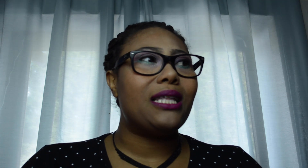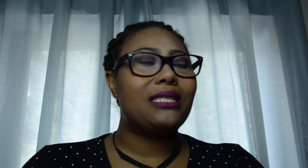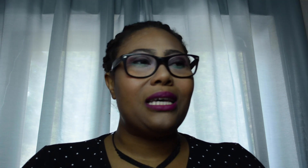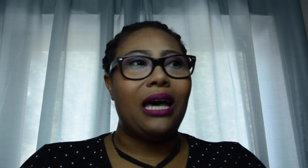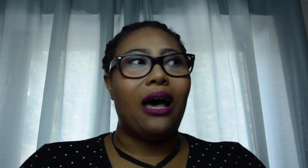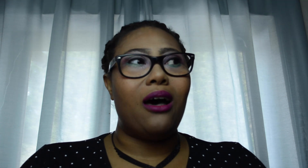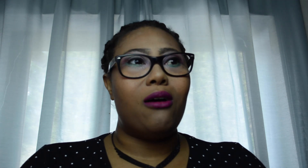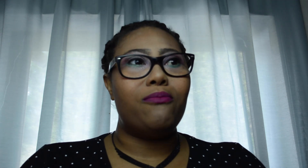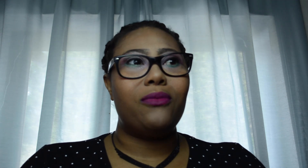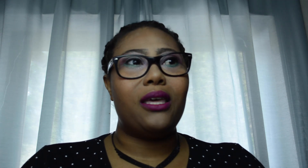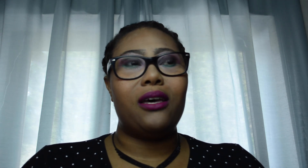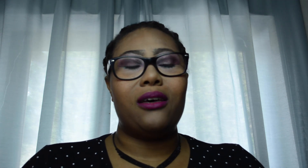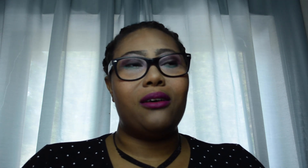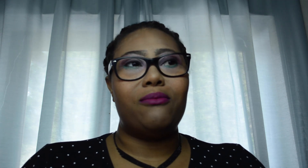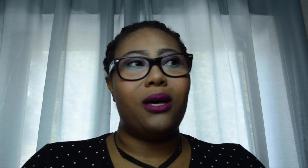microaggressions against